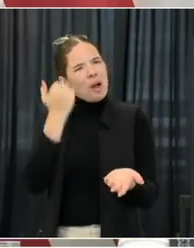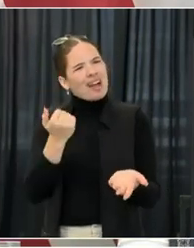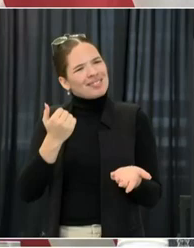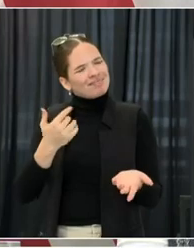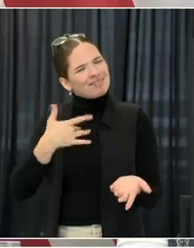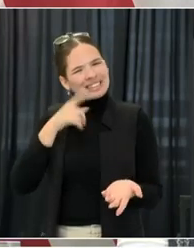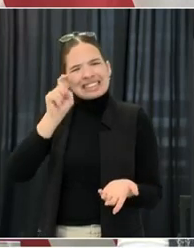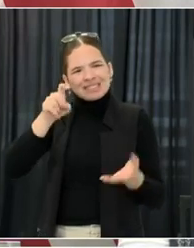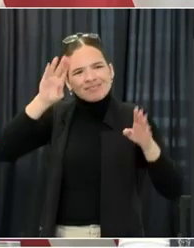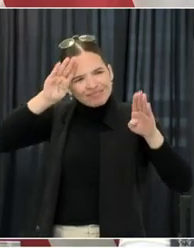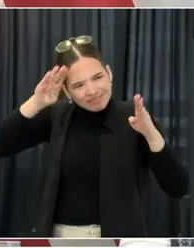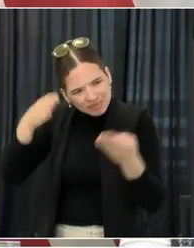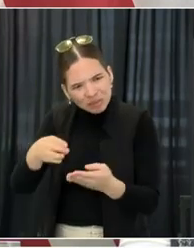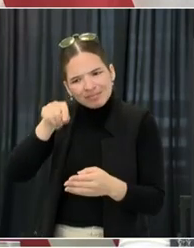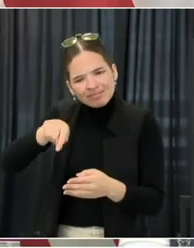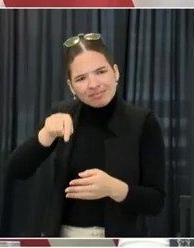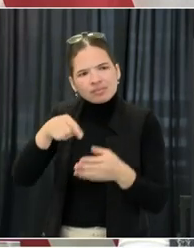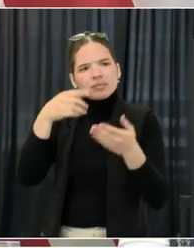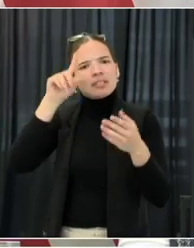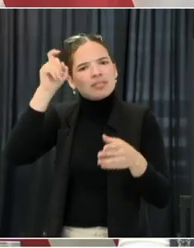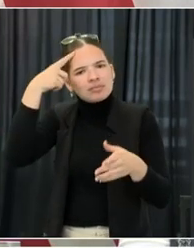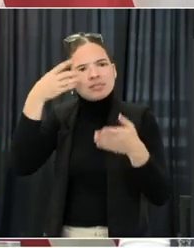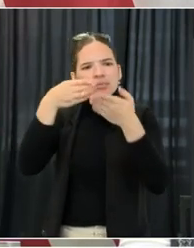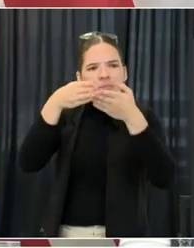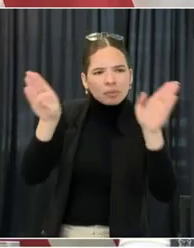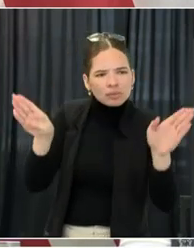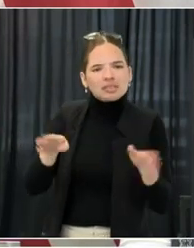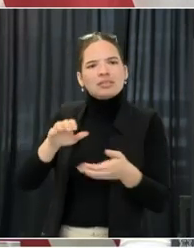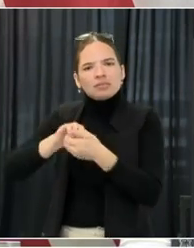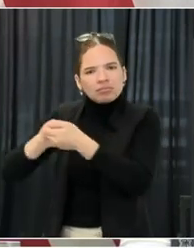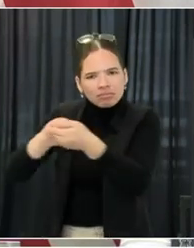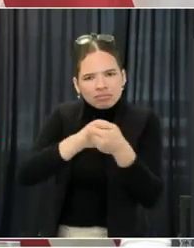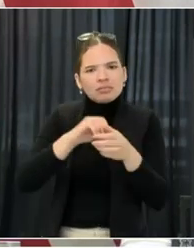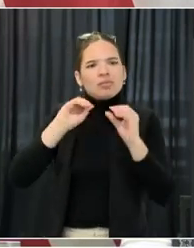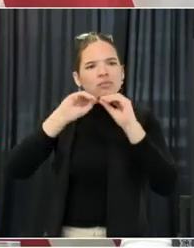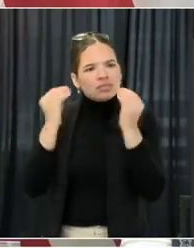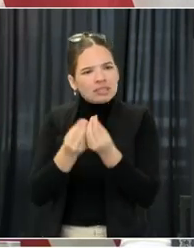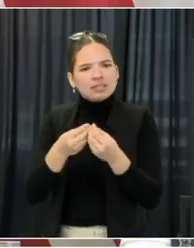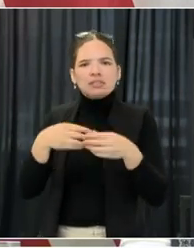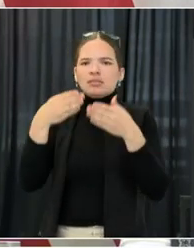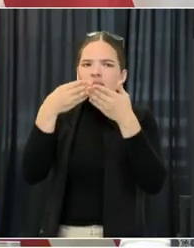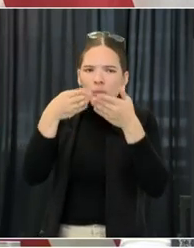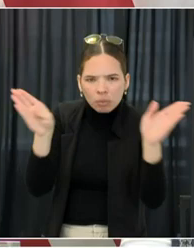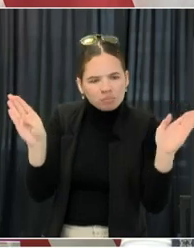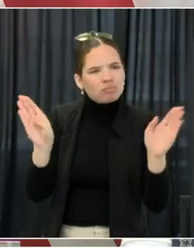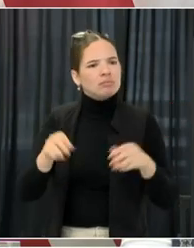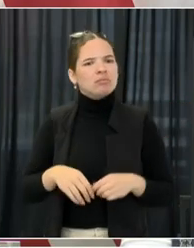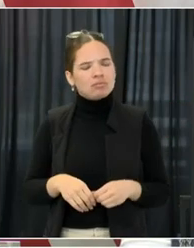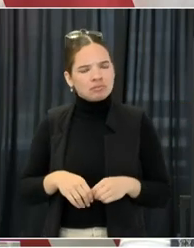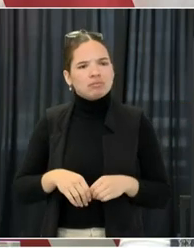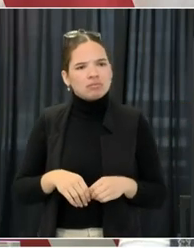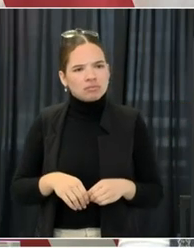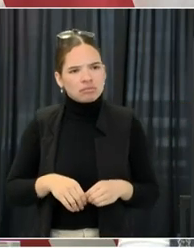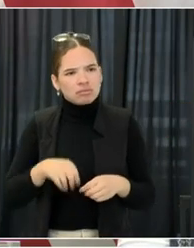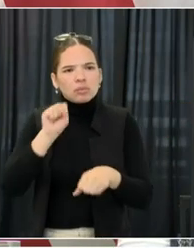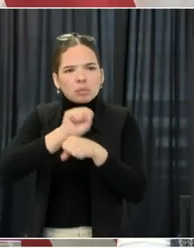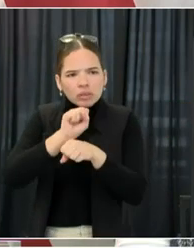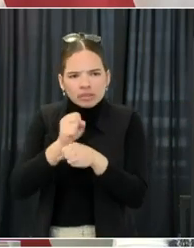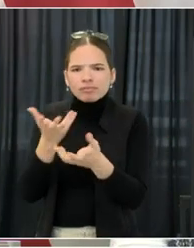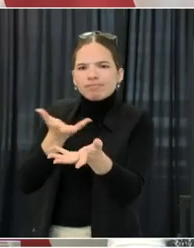is open, all of our partner organizations are open and in person, and working with young people.